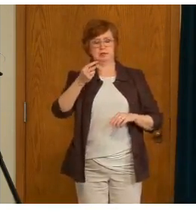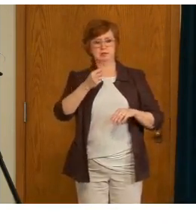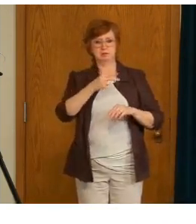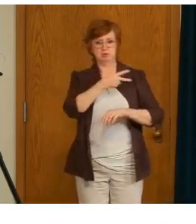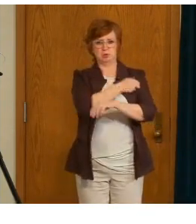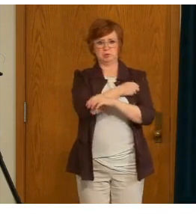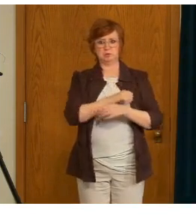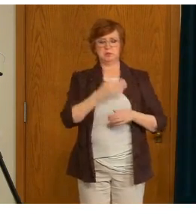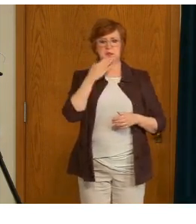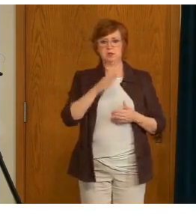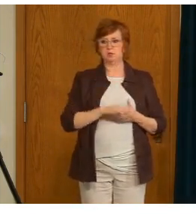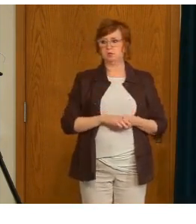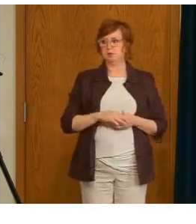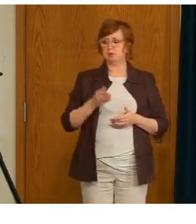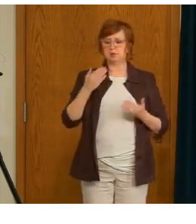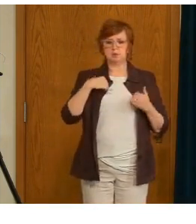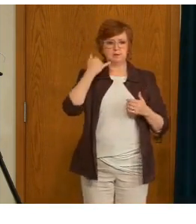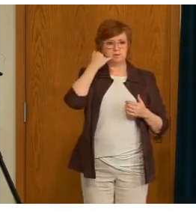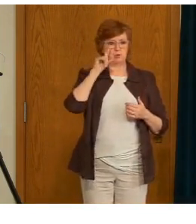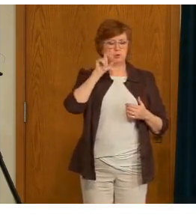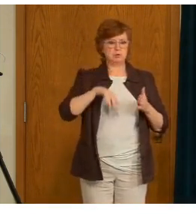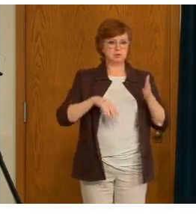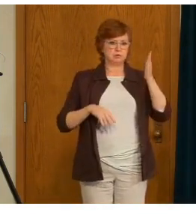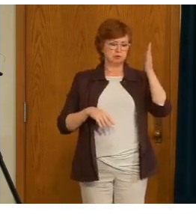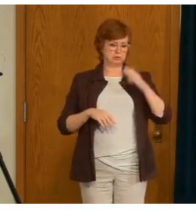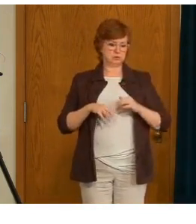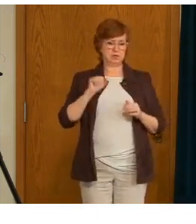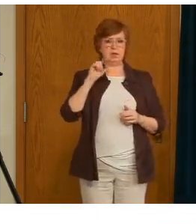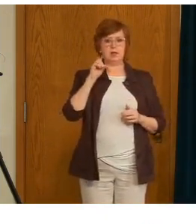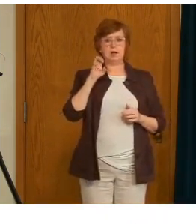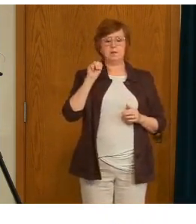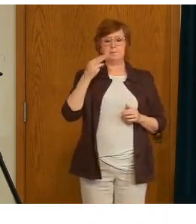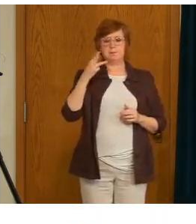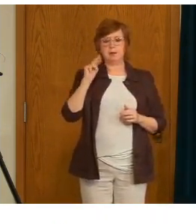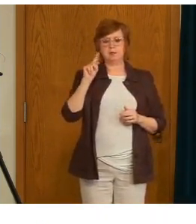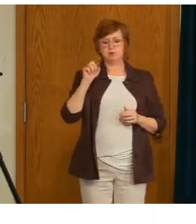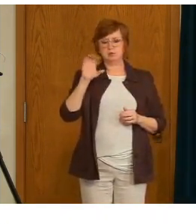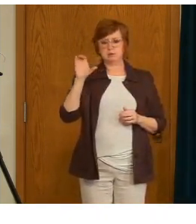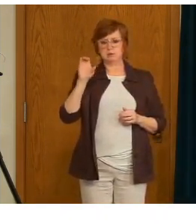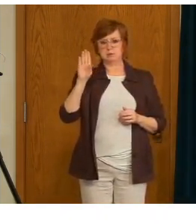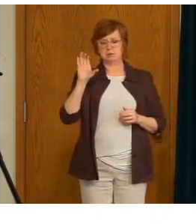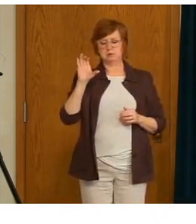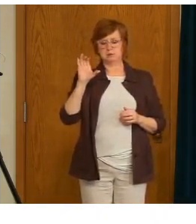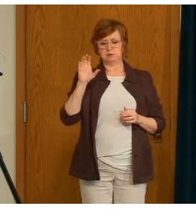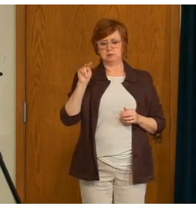Take another question on the phone line. We have Adam Hunter with CBC.